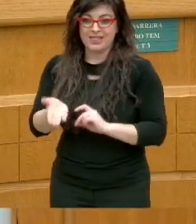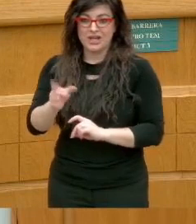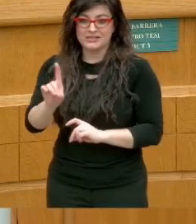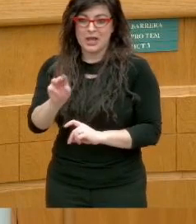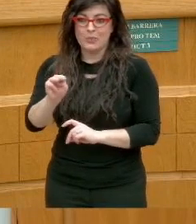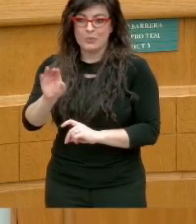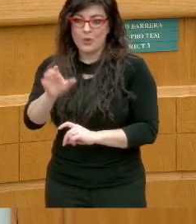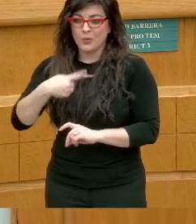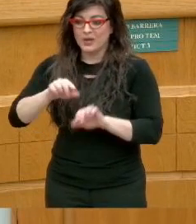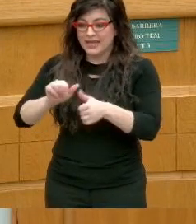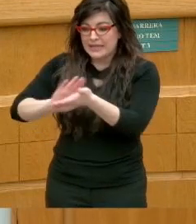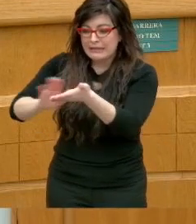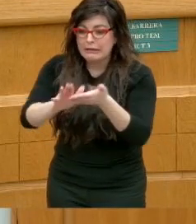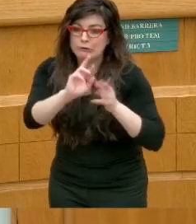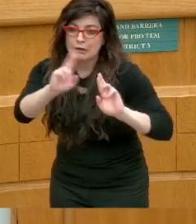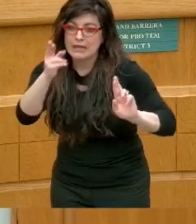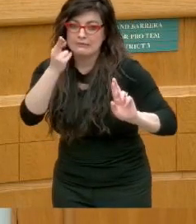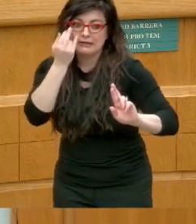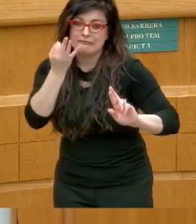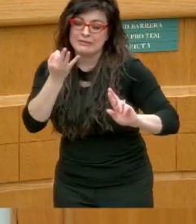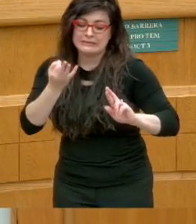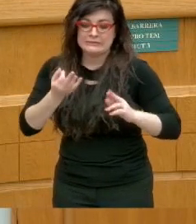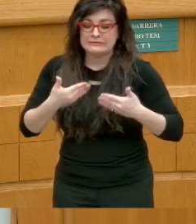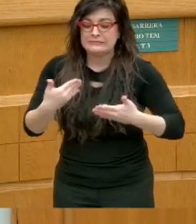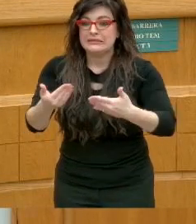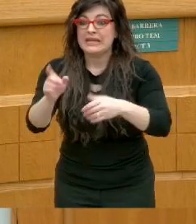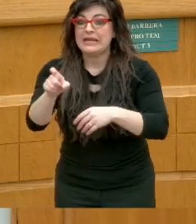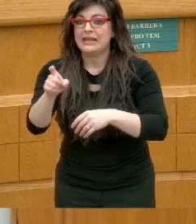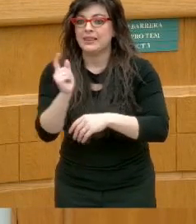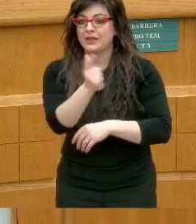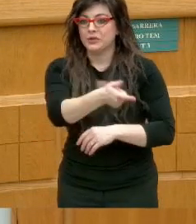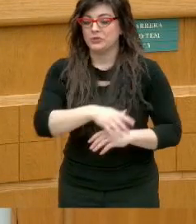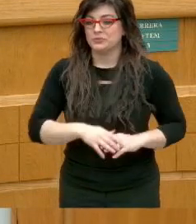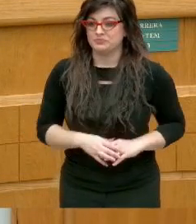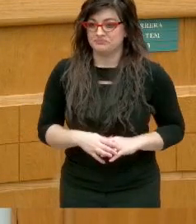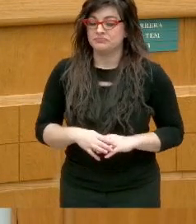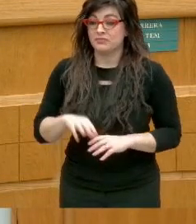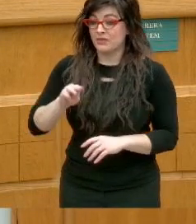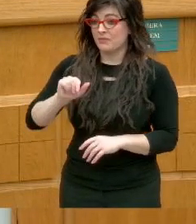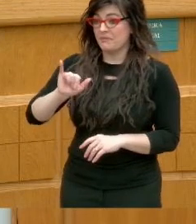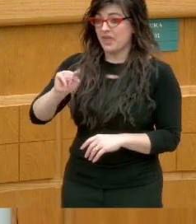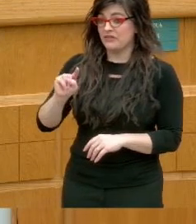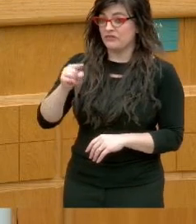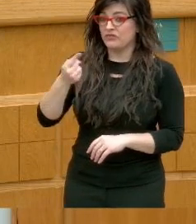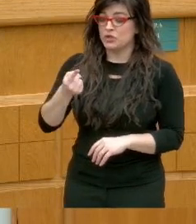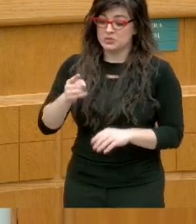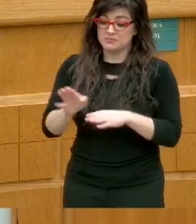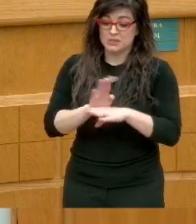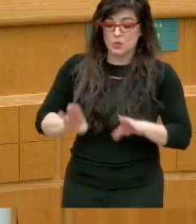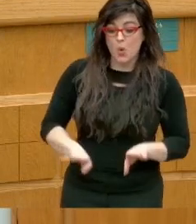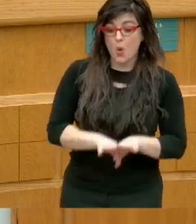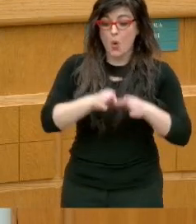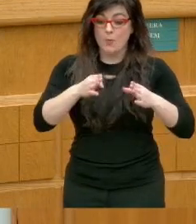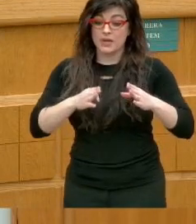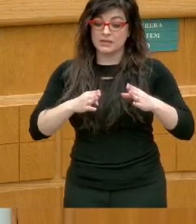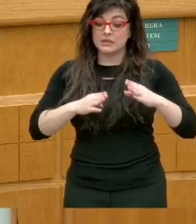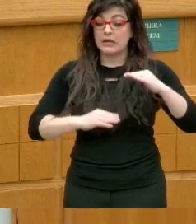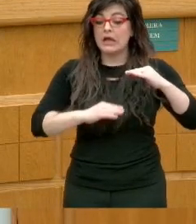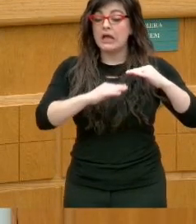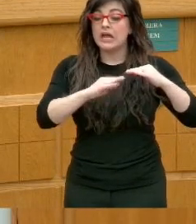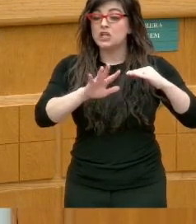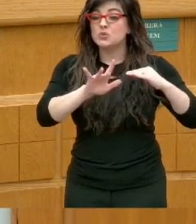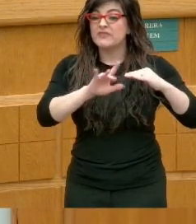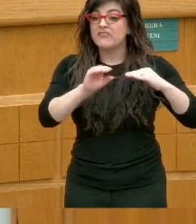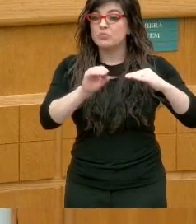ever need that. As businesses reopen on May 1st up to the 25% capacity, the most important part